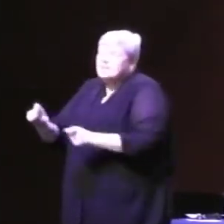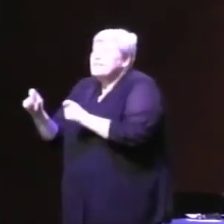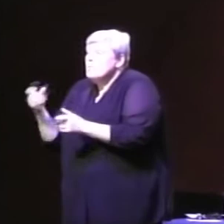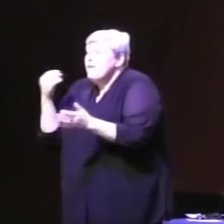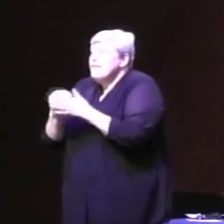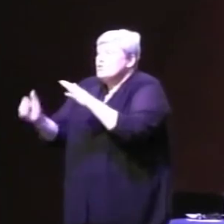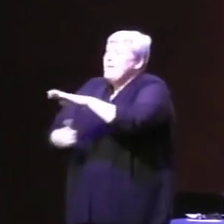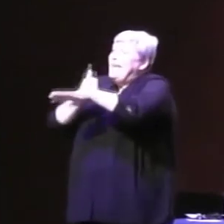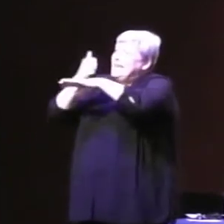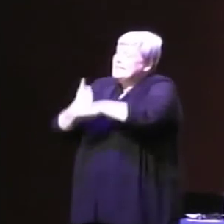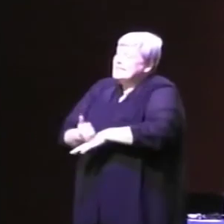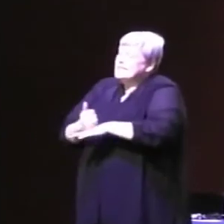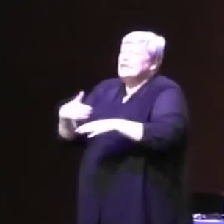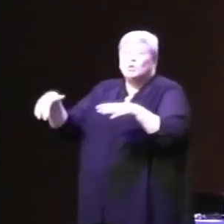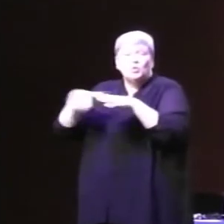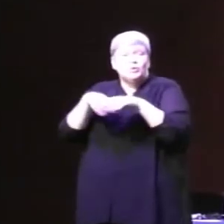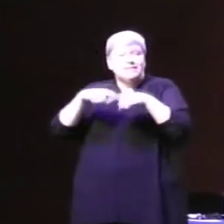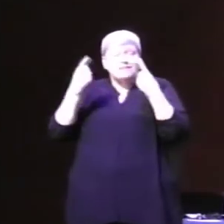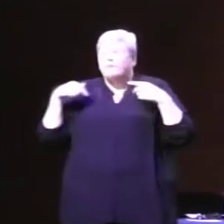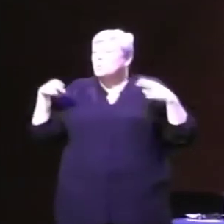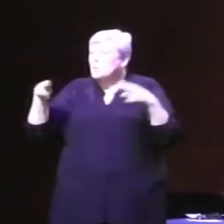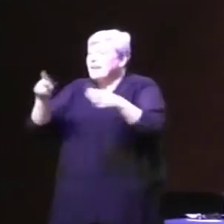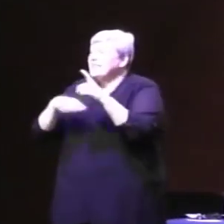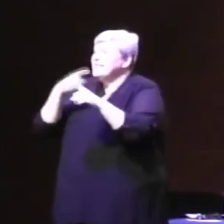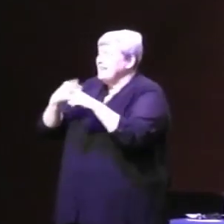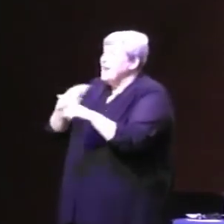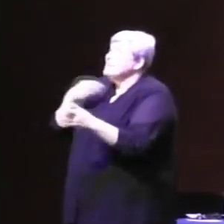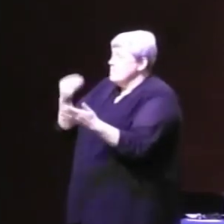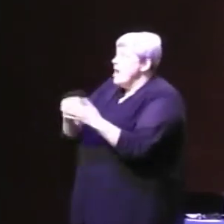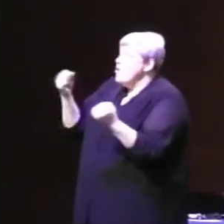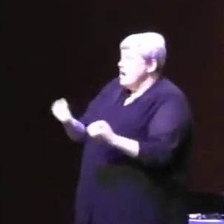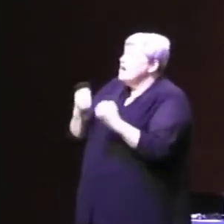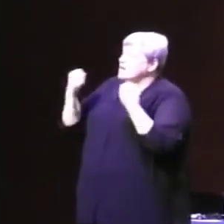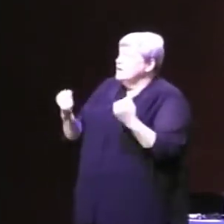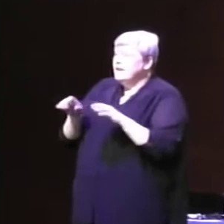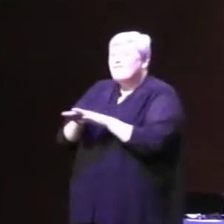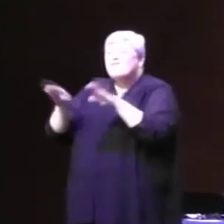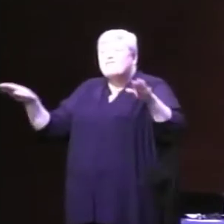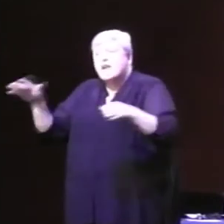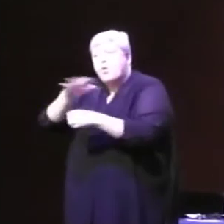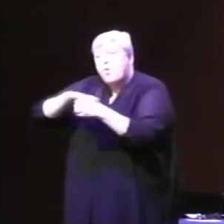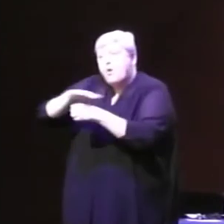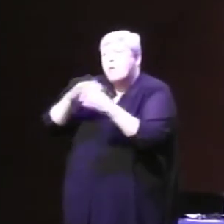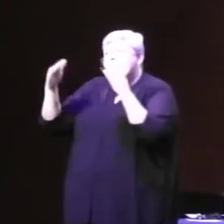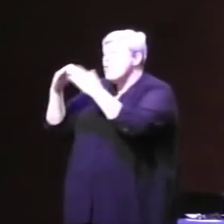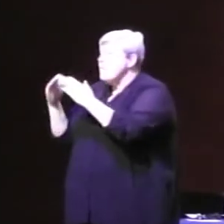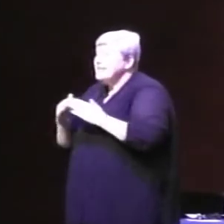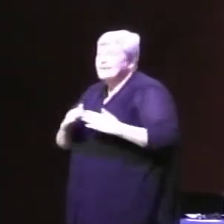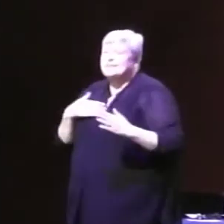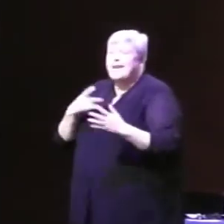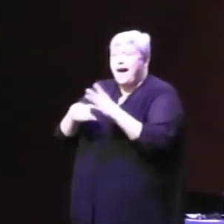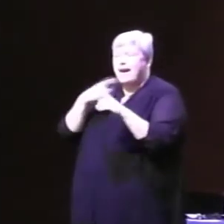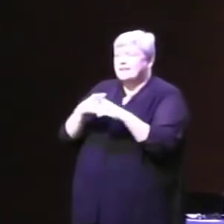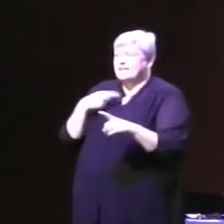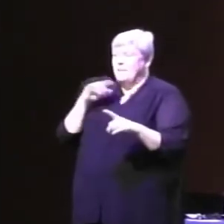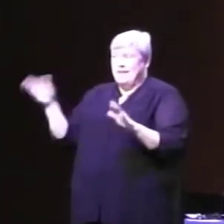financial base. This includes different forms of tax raising powers and a fair local property tax. We have argued for an